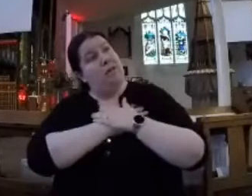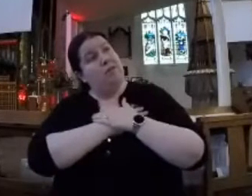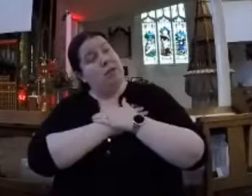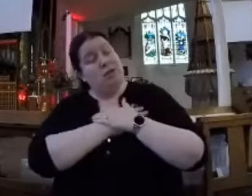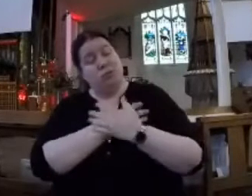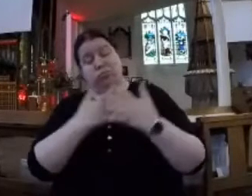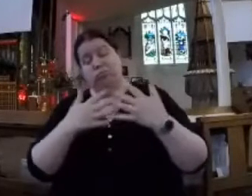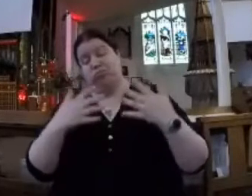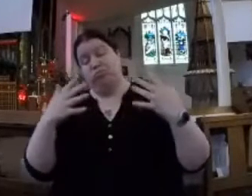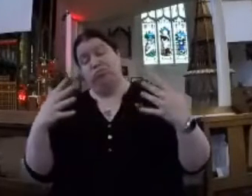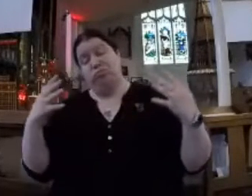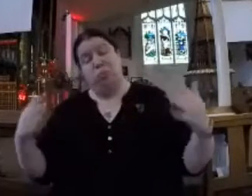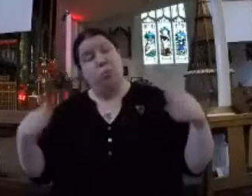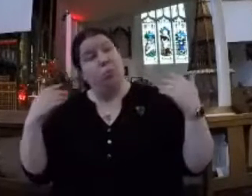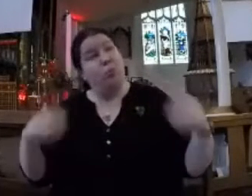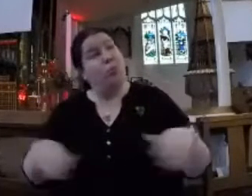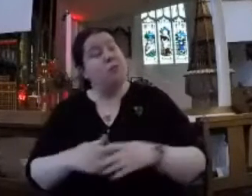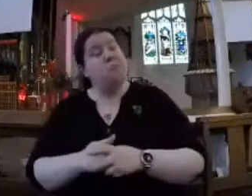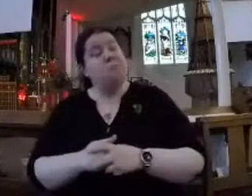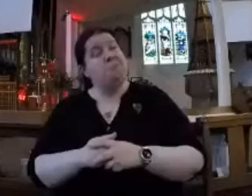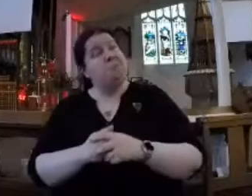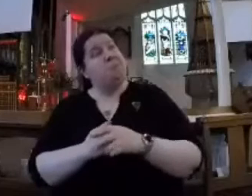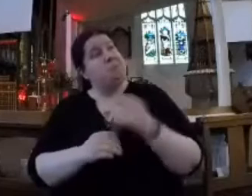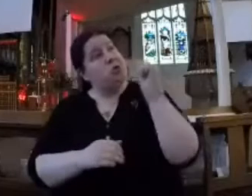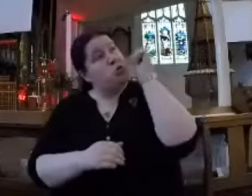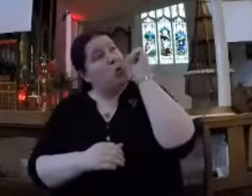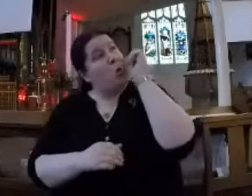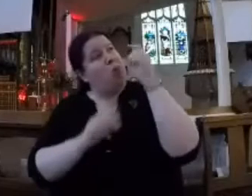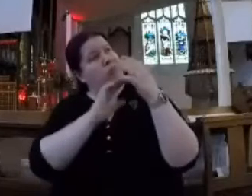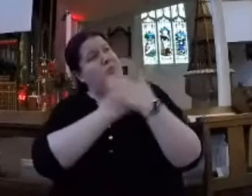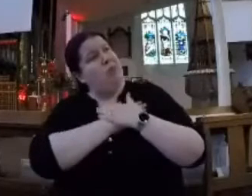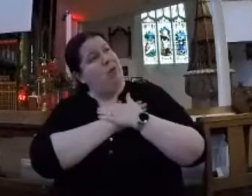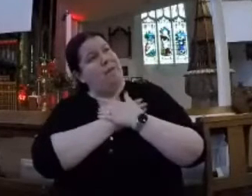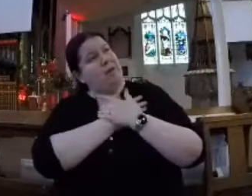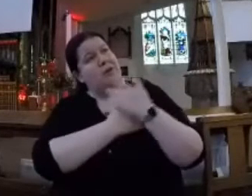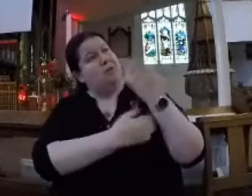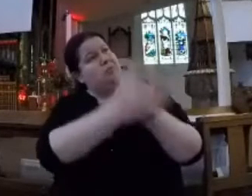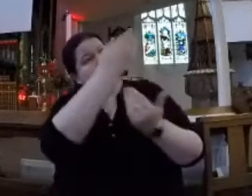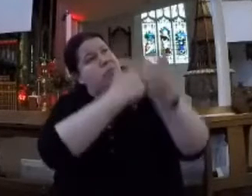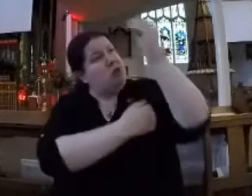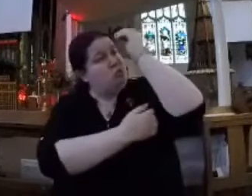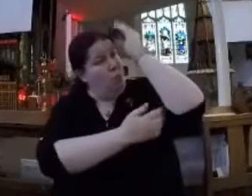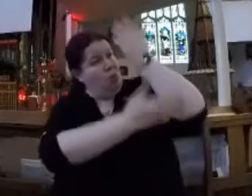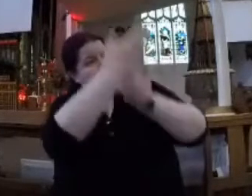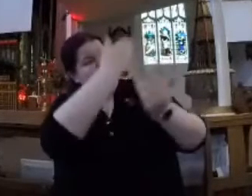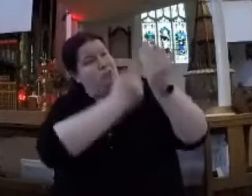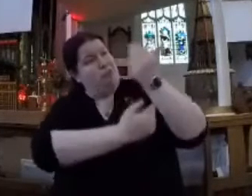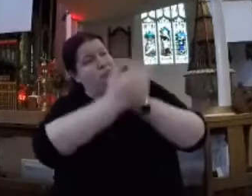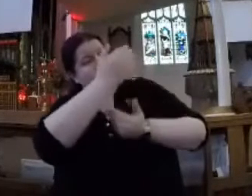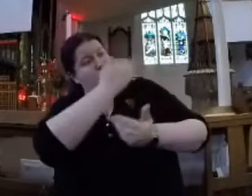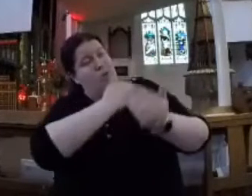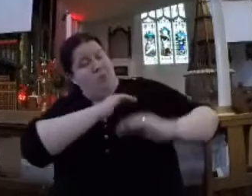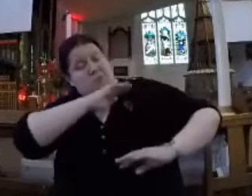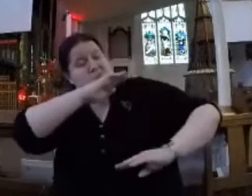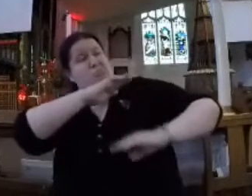the love of Christ, and to know this love that surpasses knowledge, that you may be filled to the measure of all